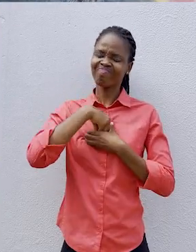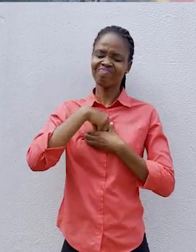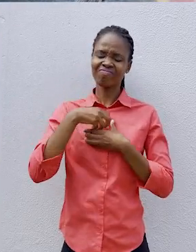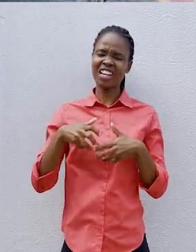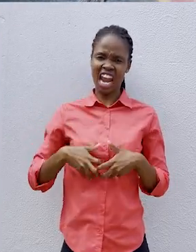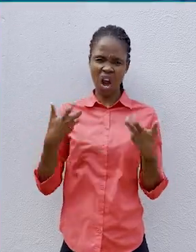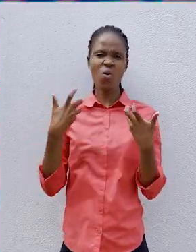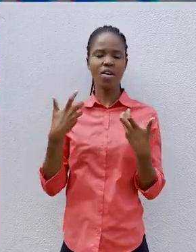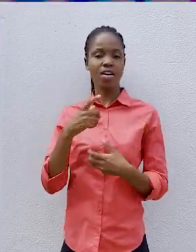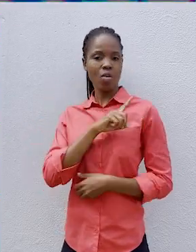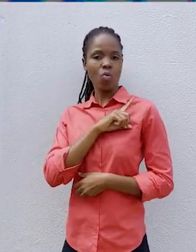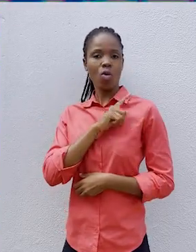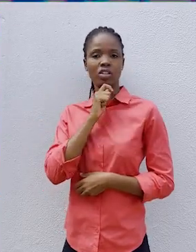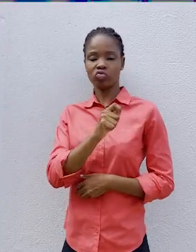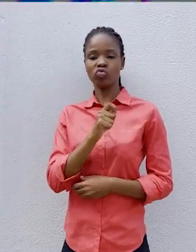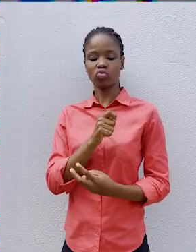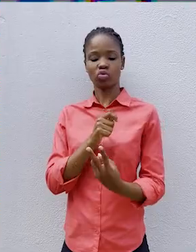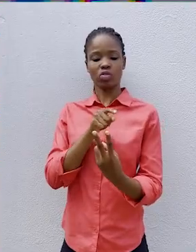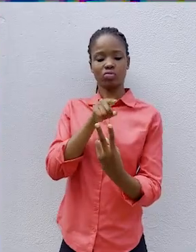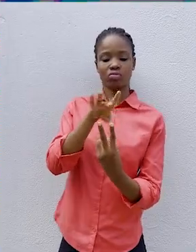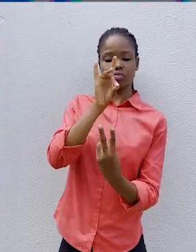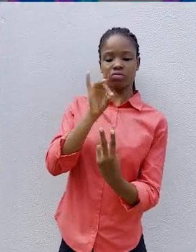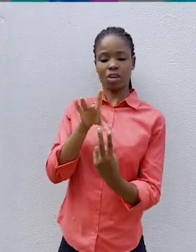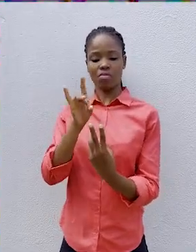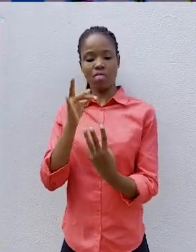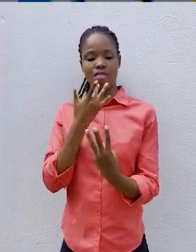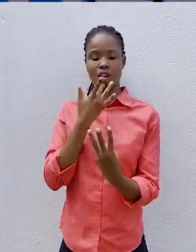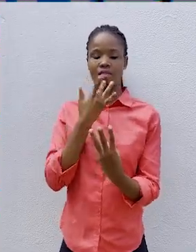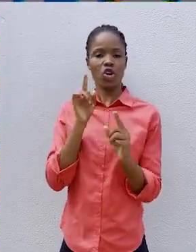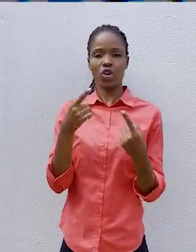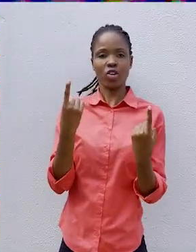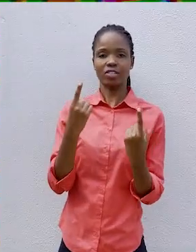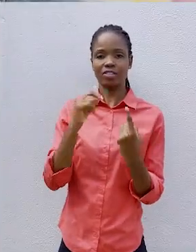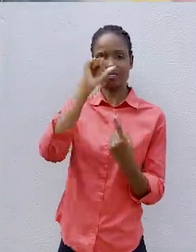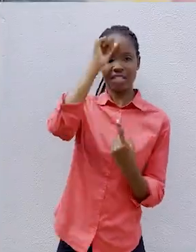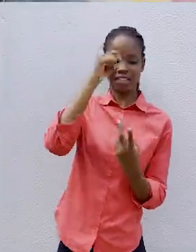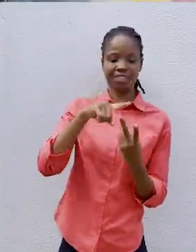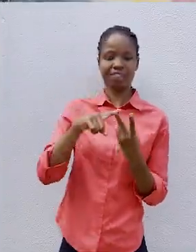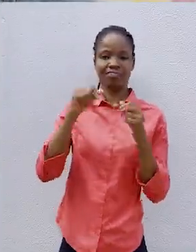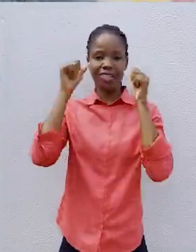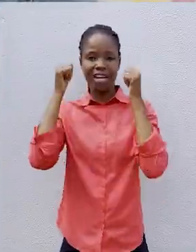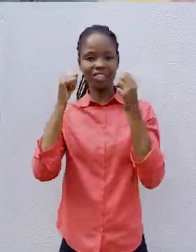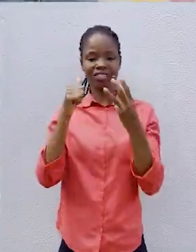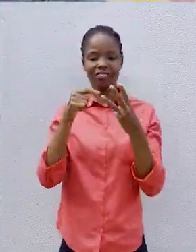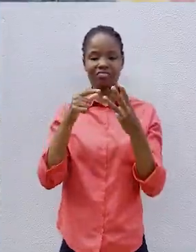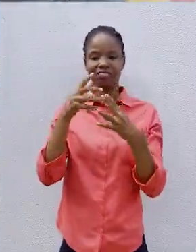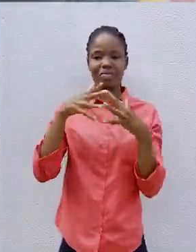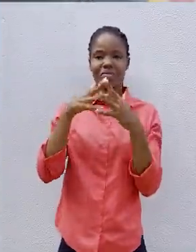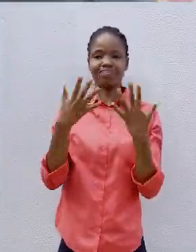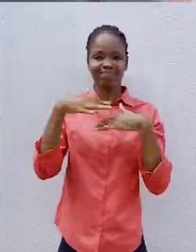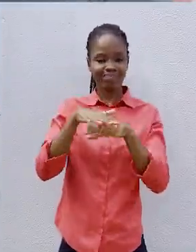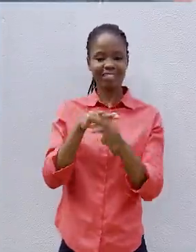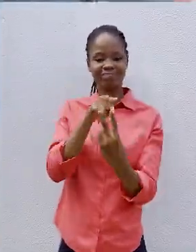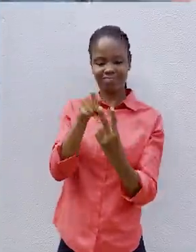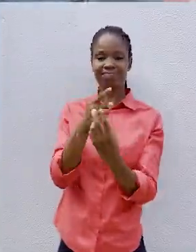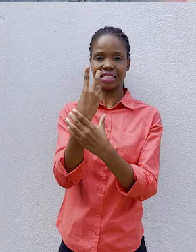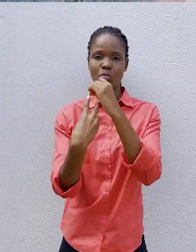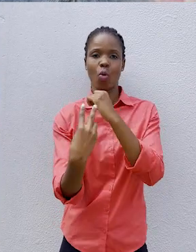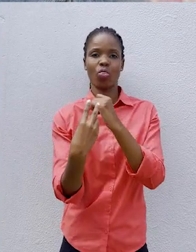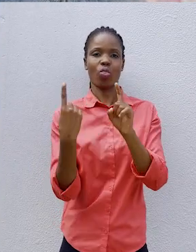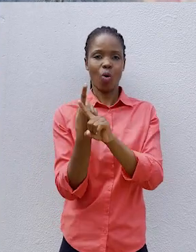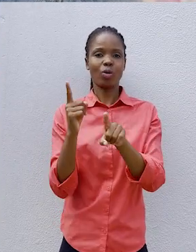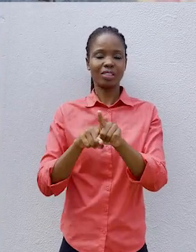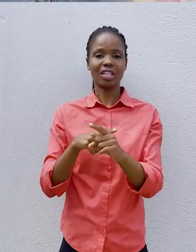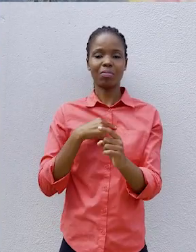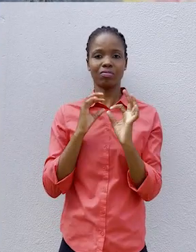anger in it because I can't be either Asian or Indian, and I can't be American. I have to be both all the time, and